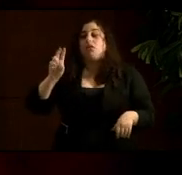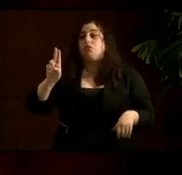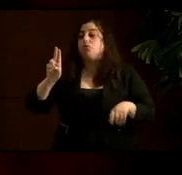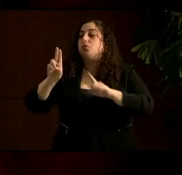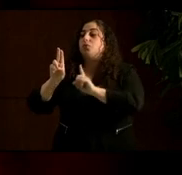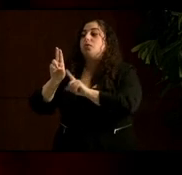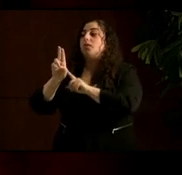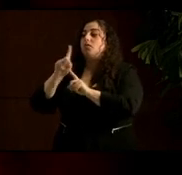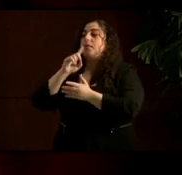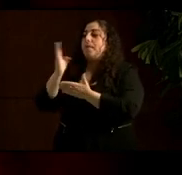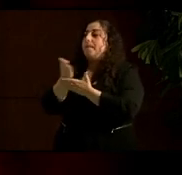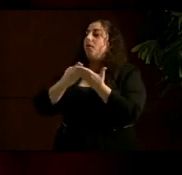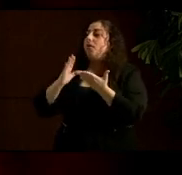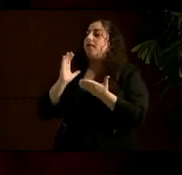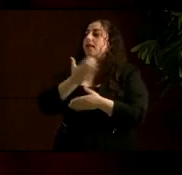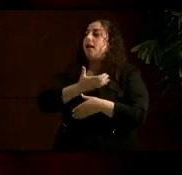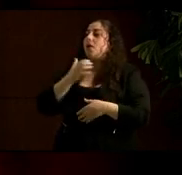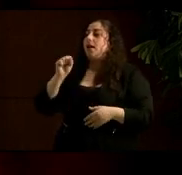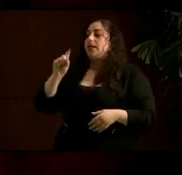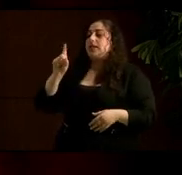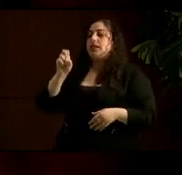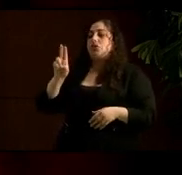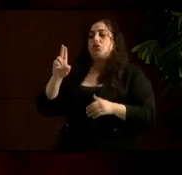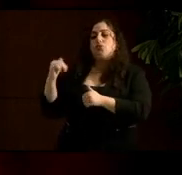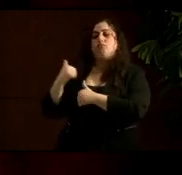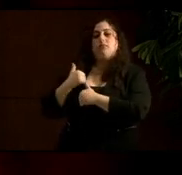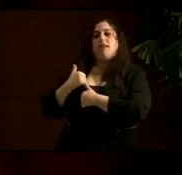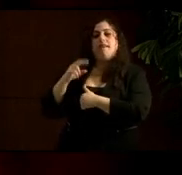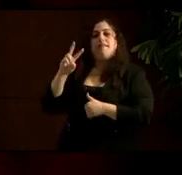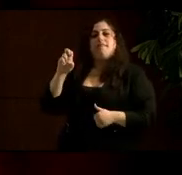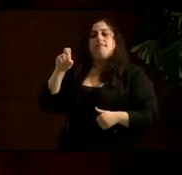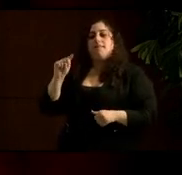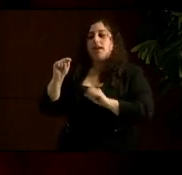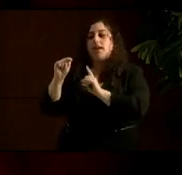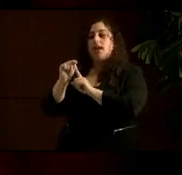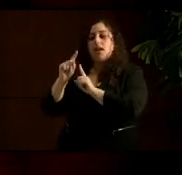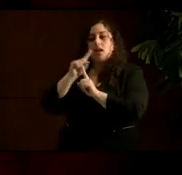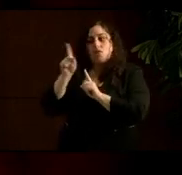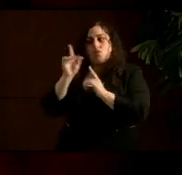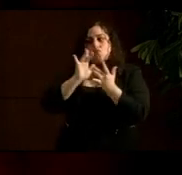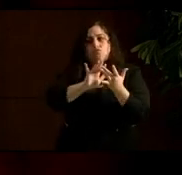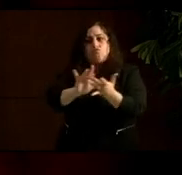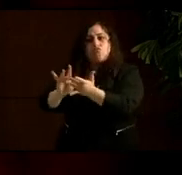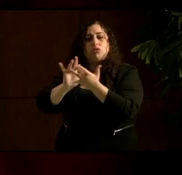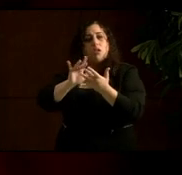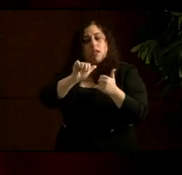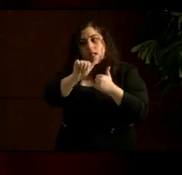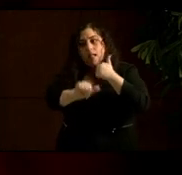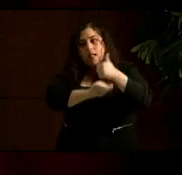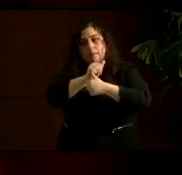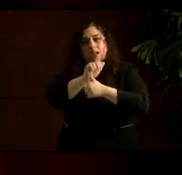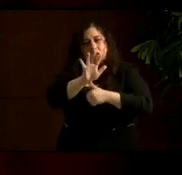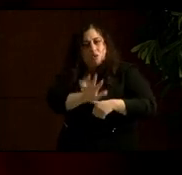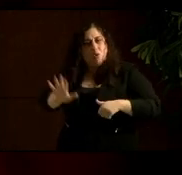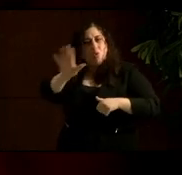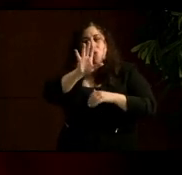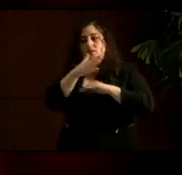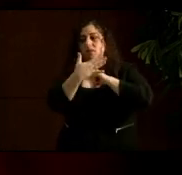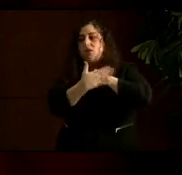veterans, connects Aztec alumni across the country, and is a glue that keeps the morale of our entire division